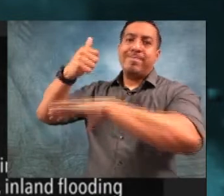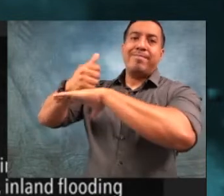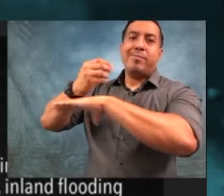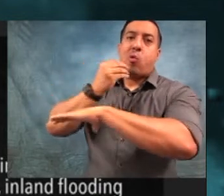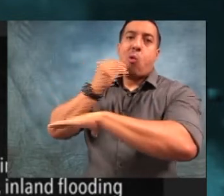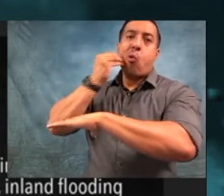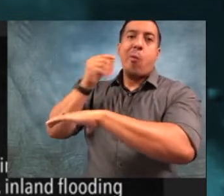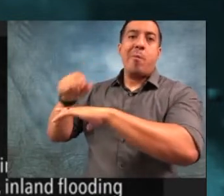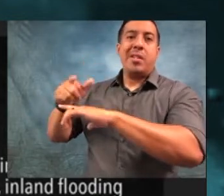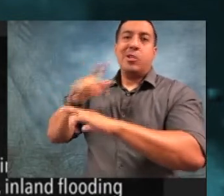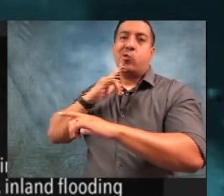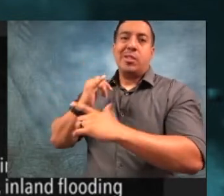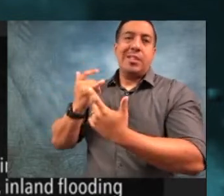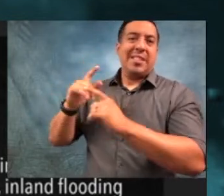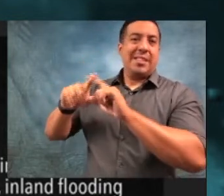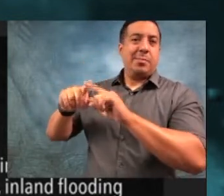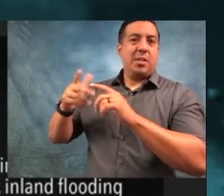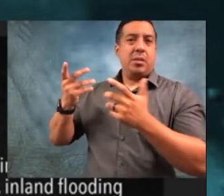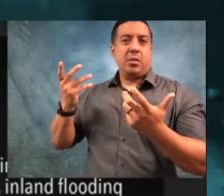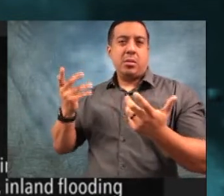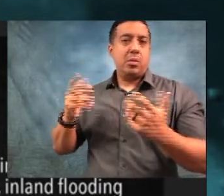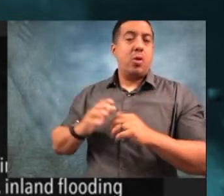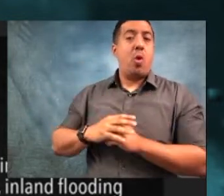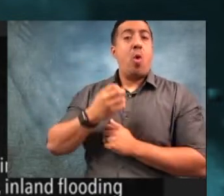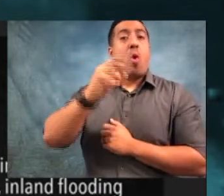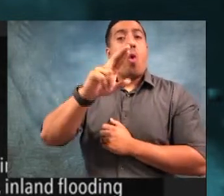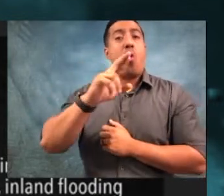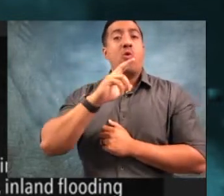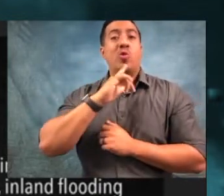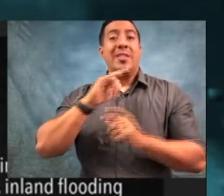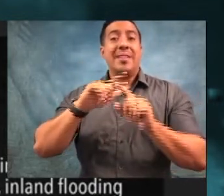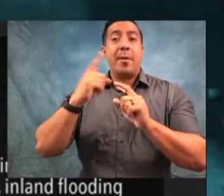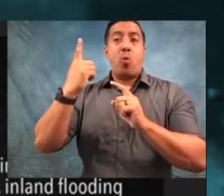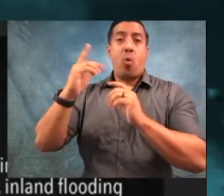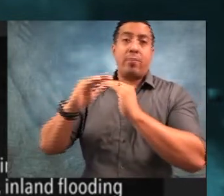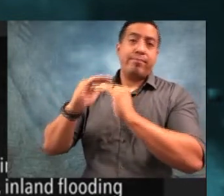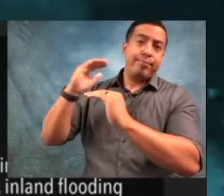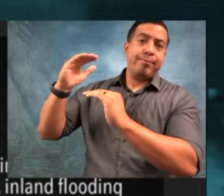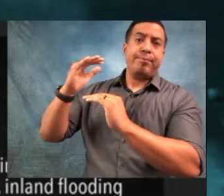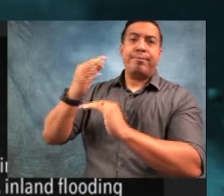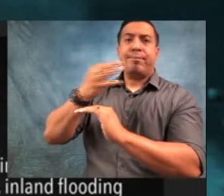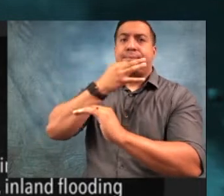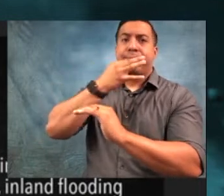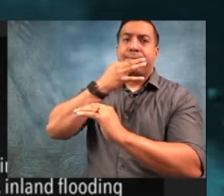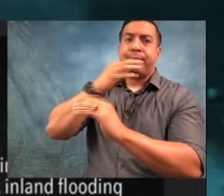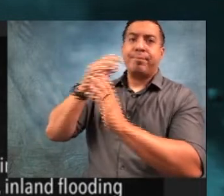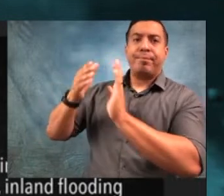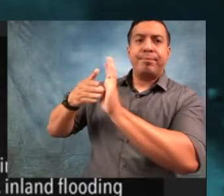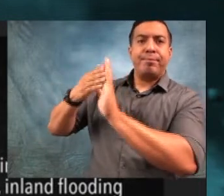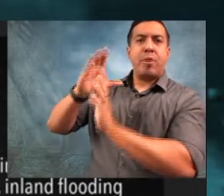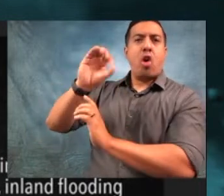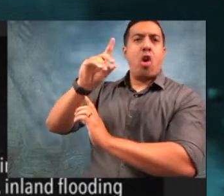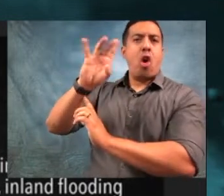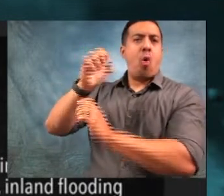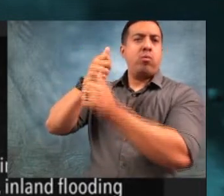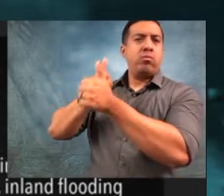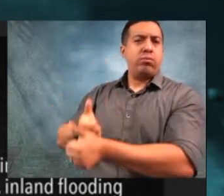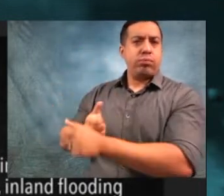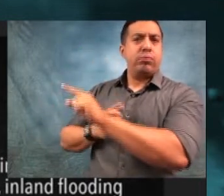to code, or perhaps even better, one that's built above code.